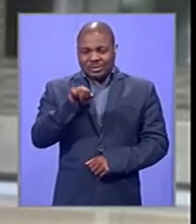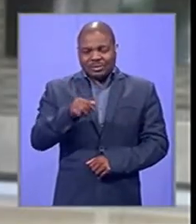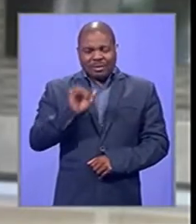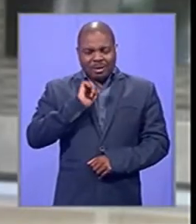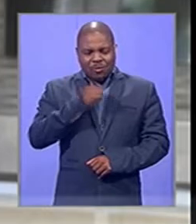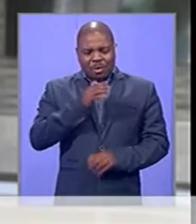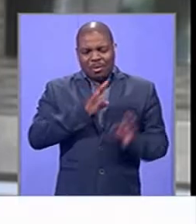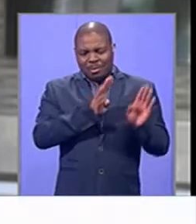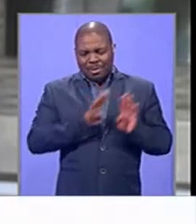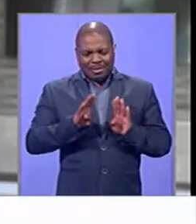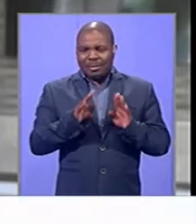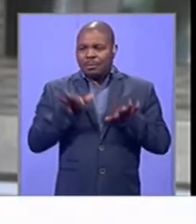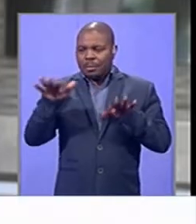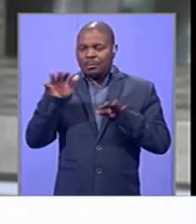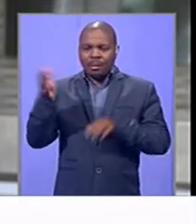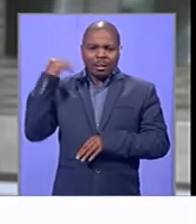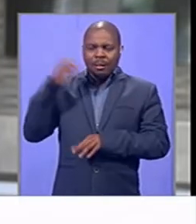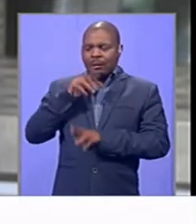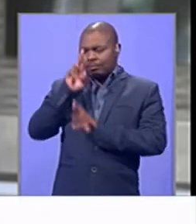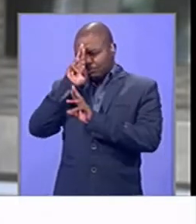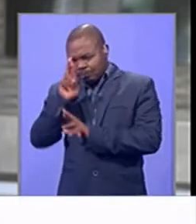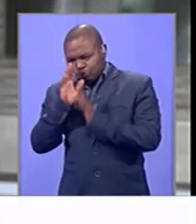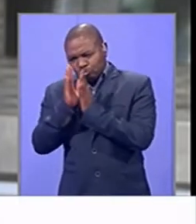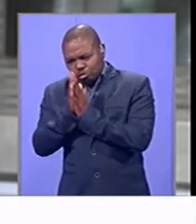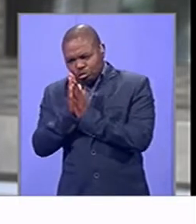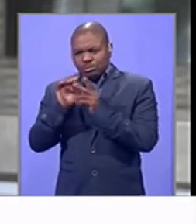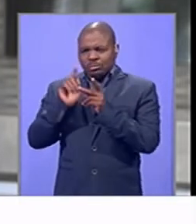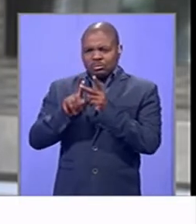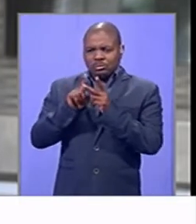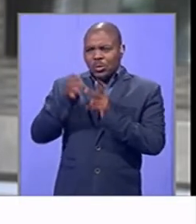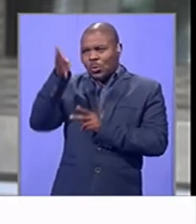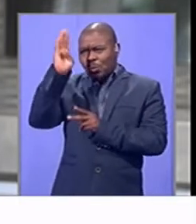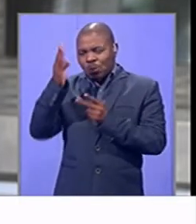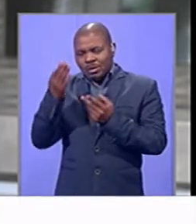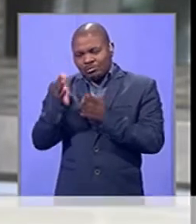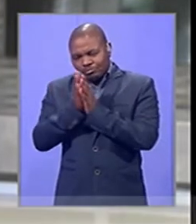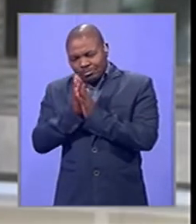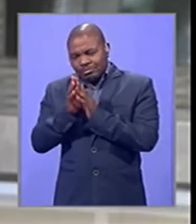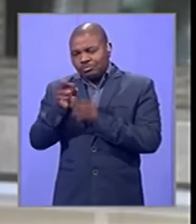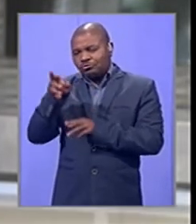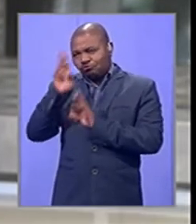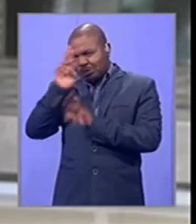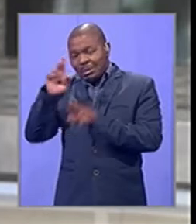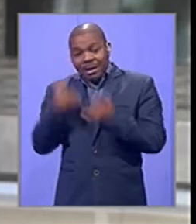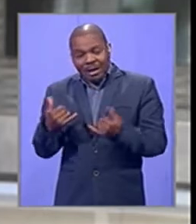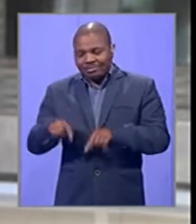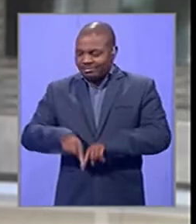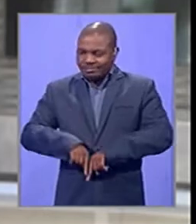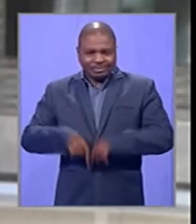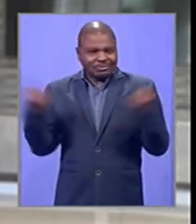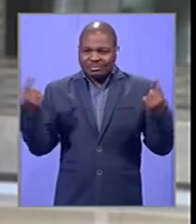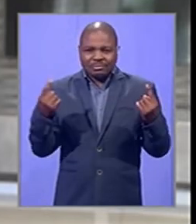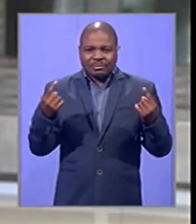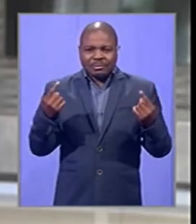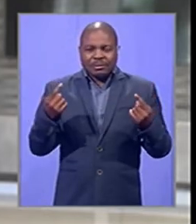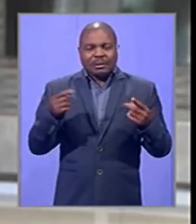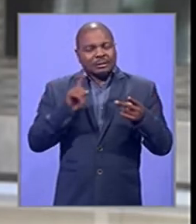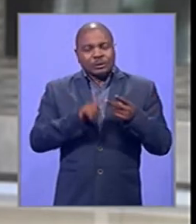are we are not afraid of the church, we are not afraid of God. The way things are happening, and